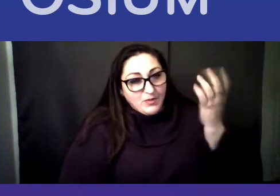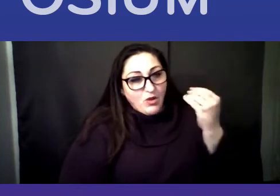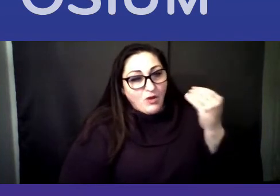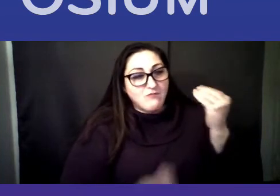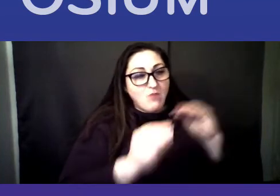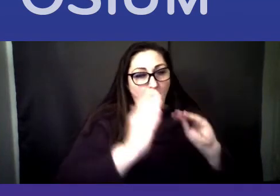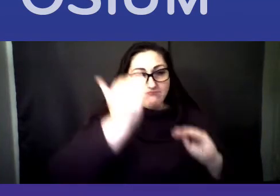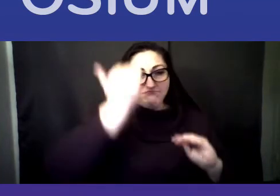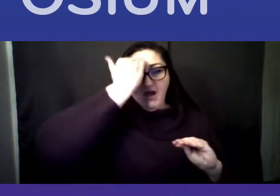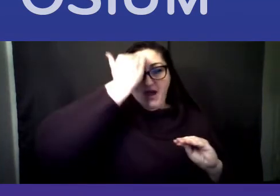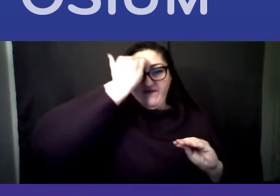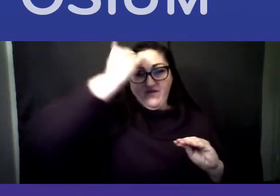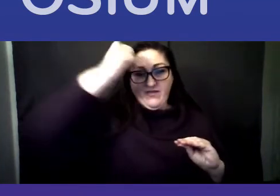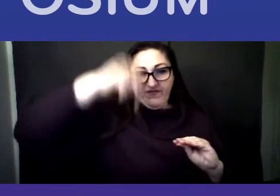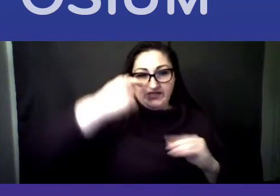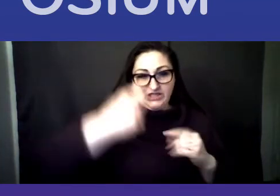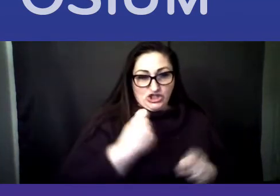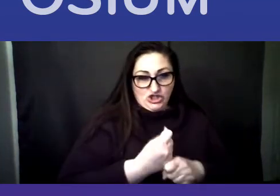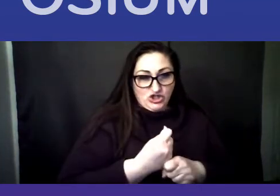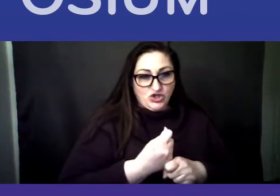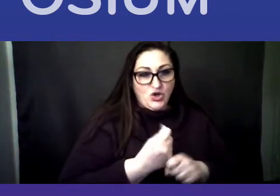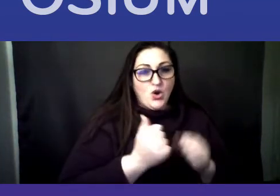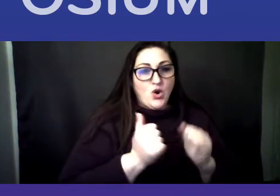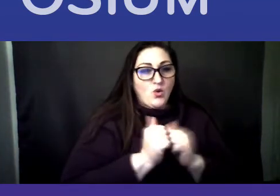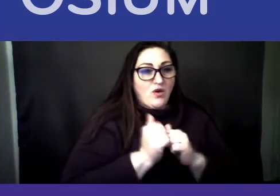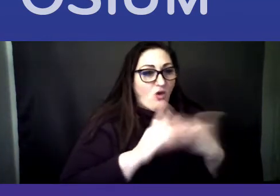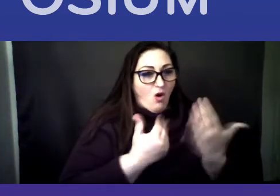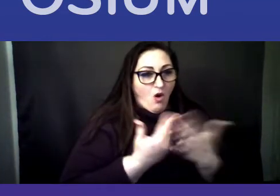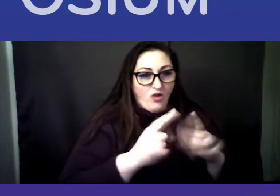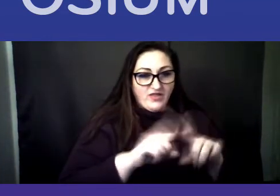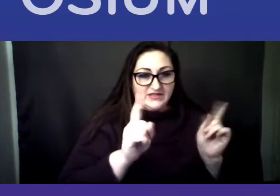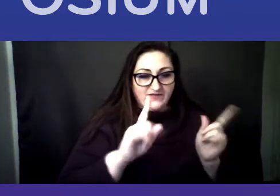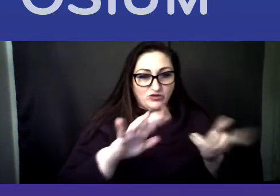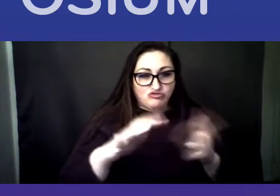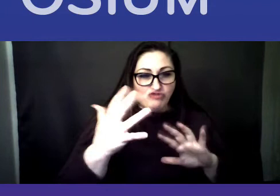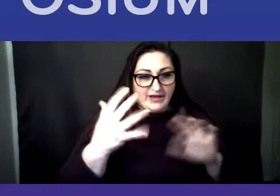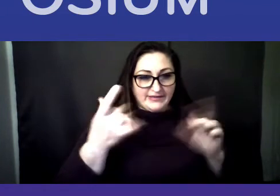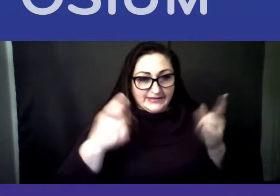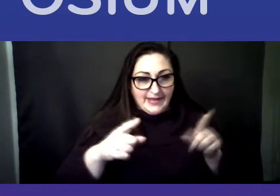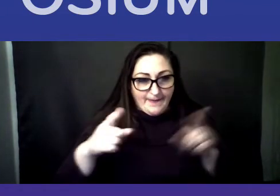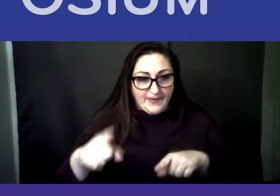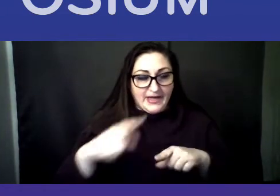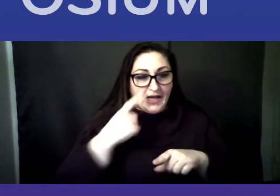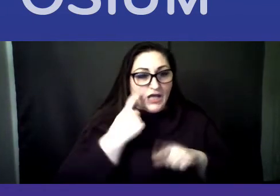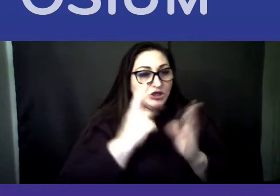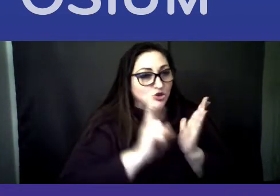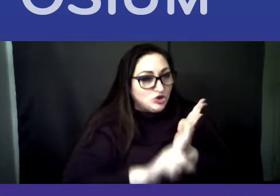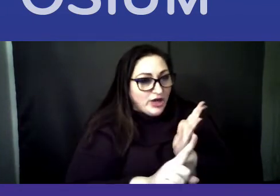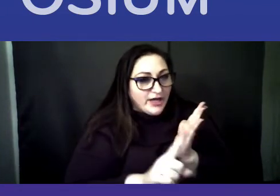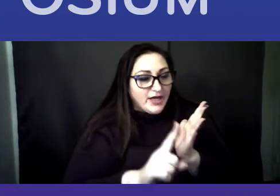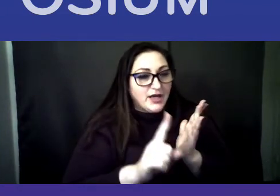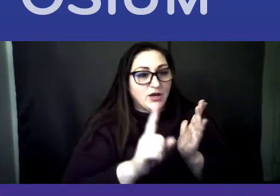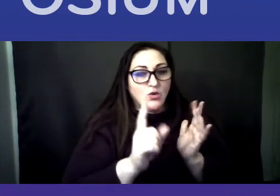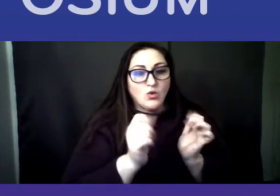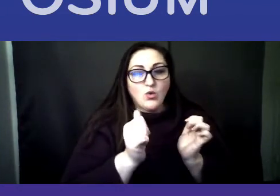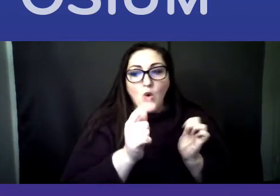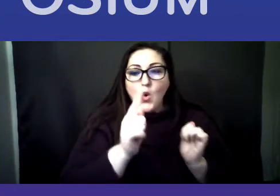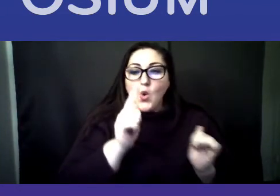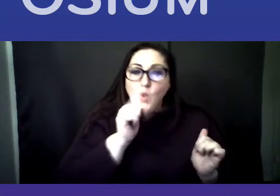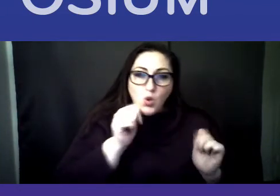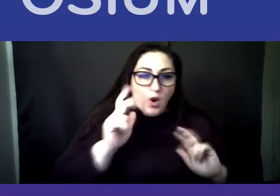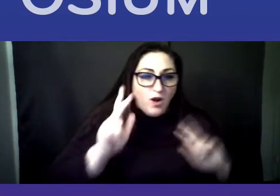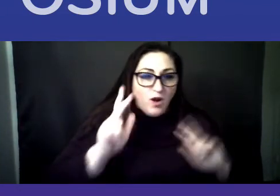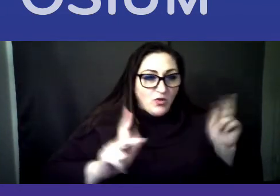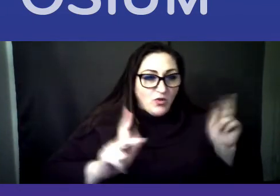year, with all the different crises going on, is to really check in and think about who are those people that we're not seeing